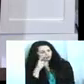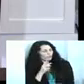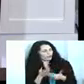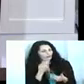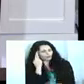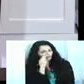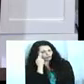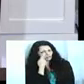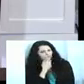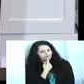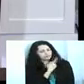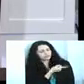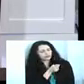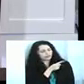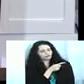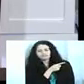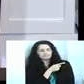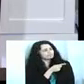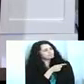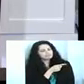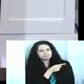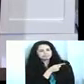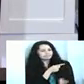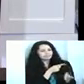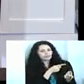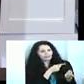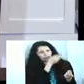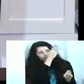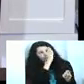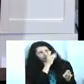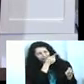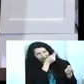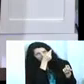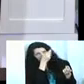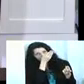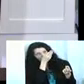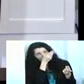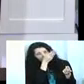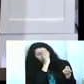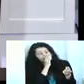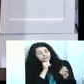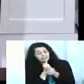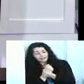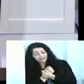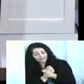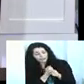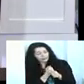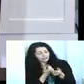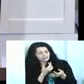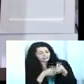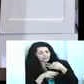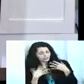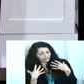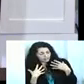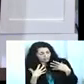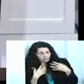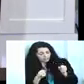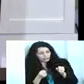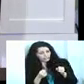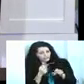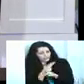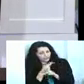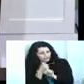or another told them that God didn't love them and took the courage to find out